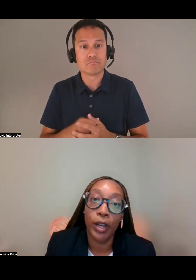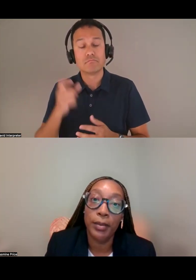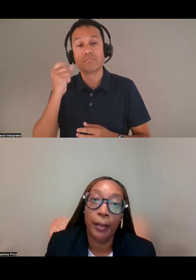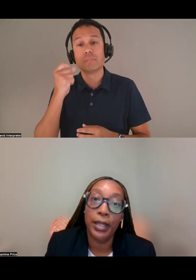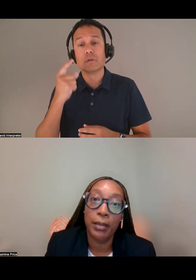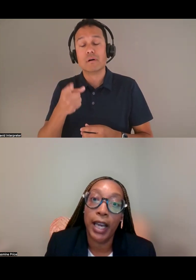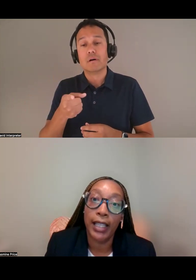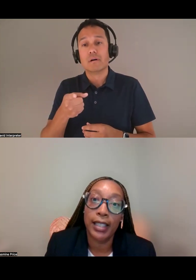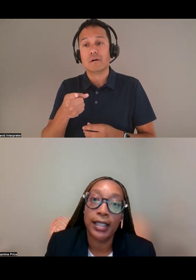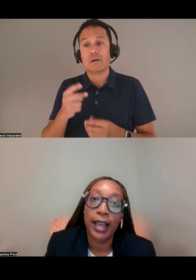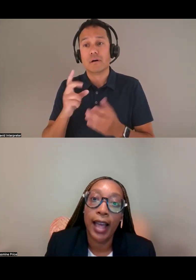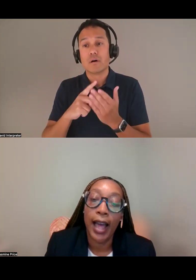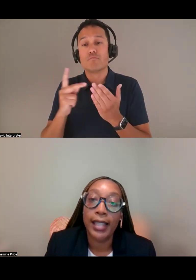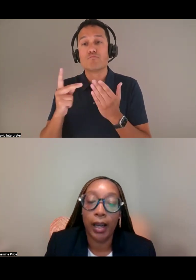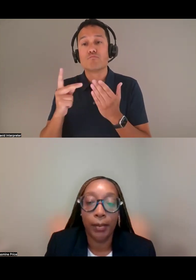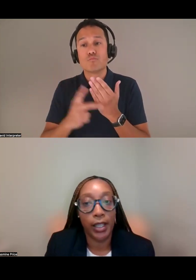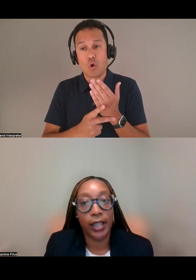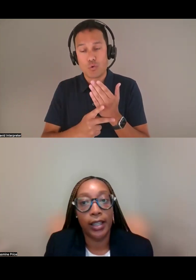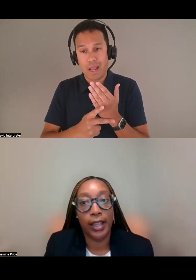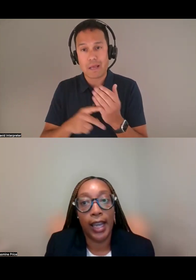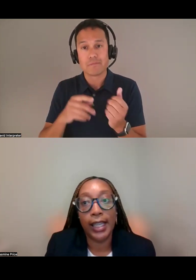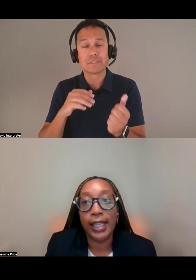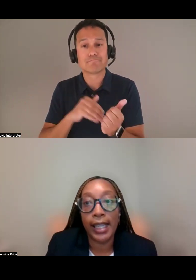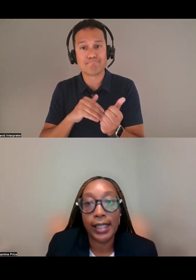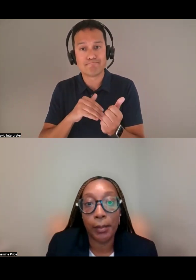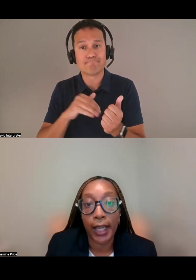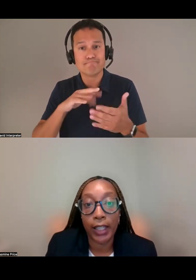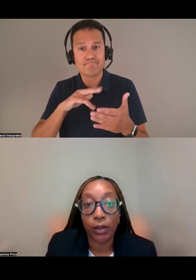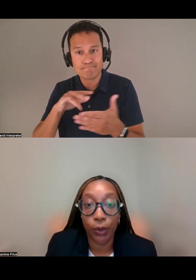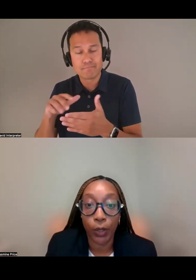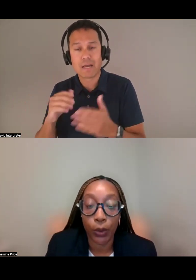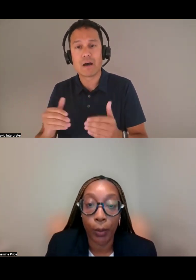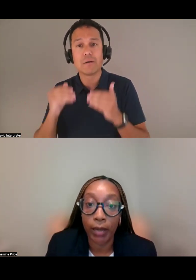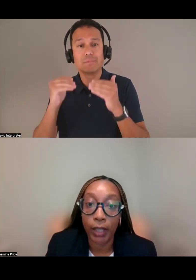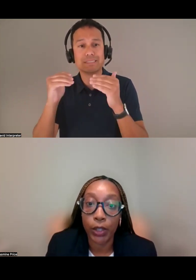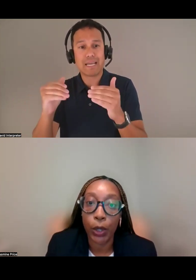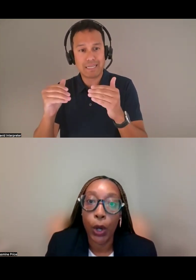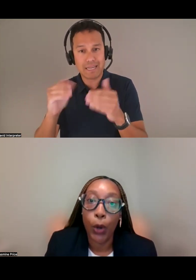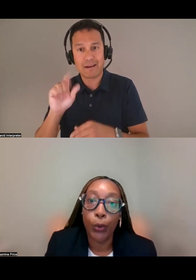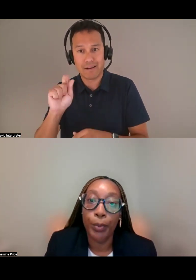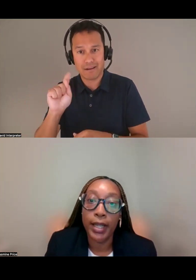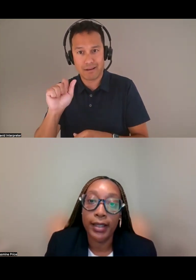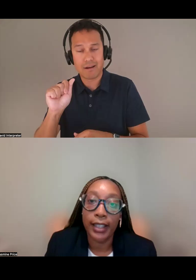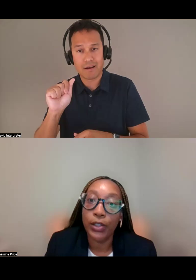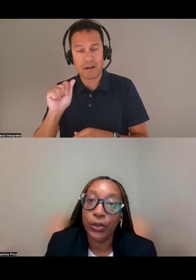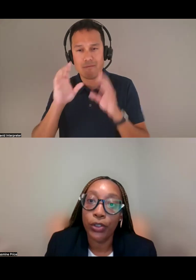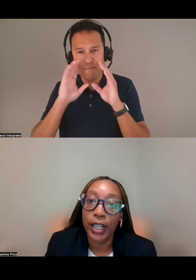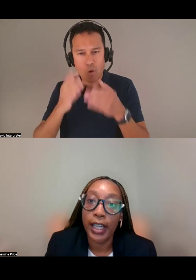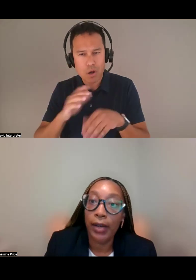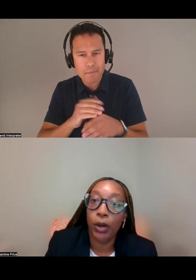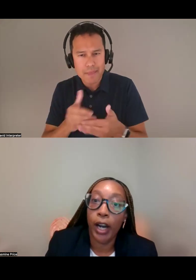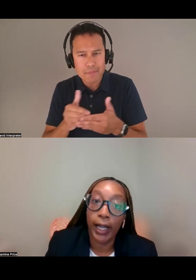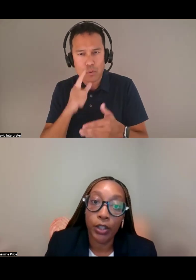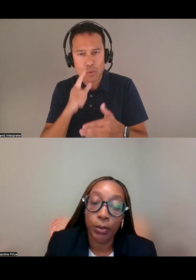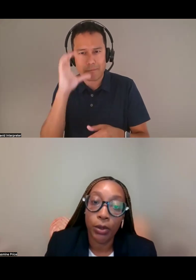the program's epidemiologist has updated the EHDI data schematic to focus on babies who missed initial